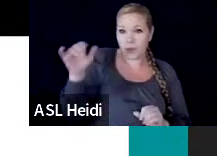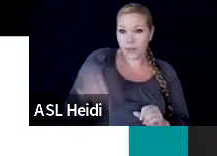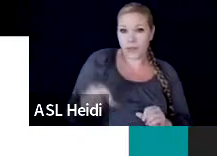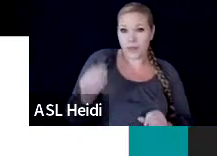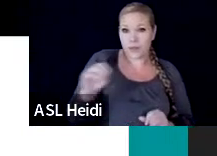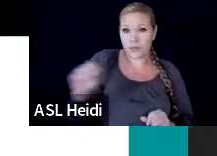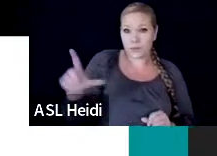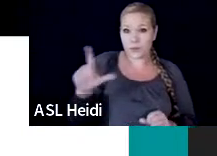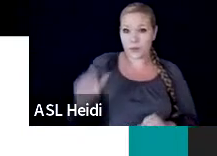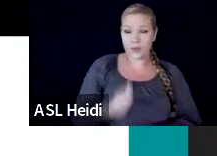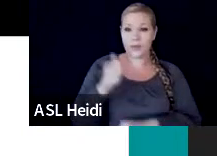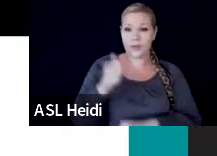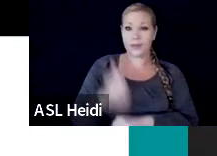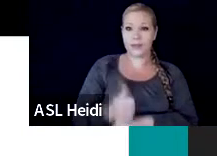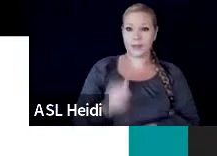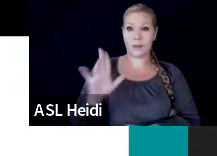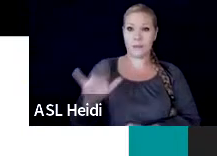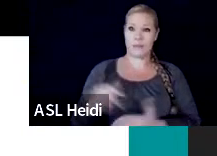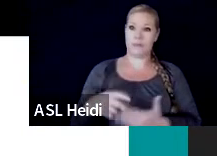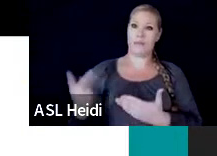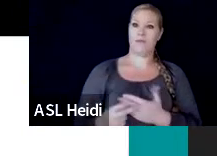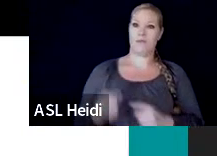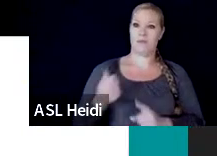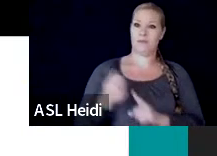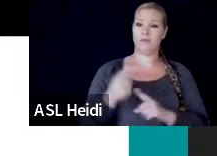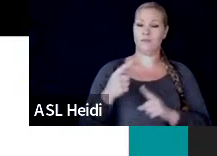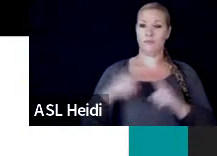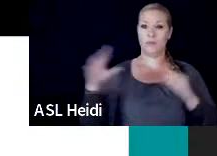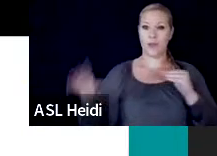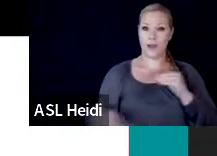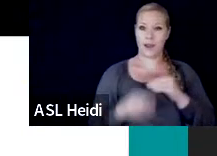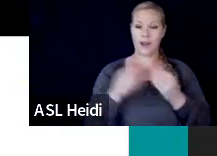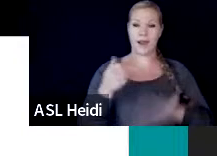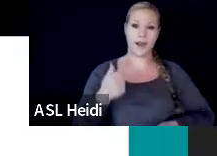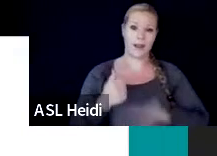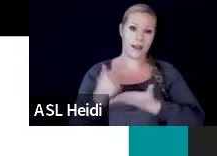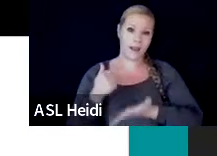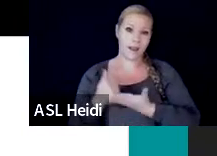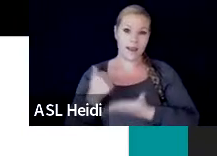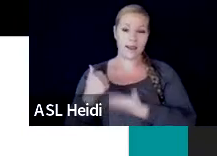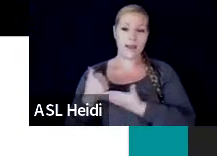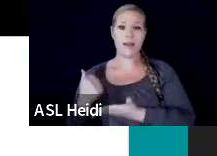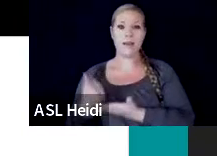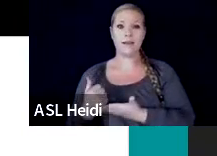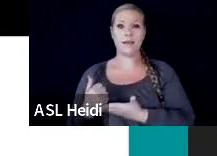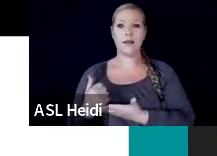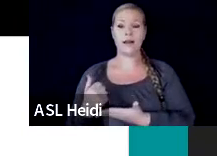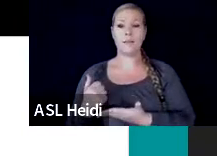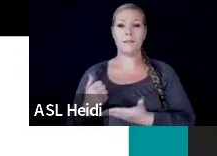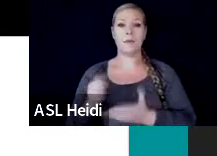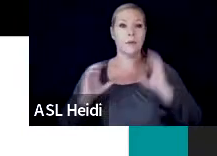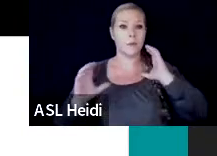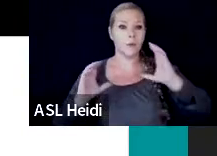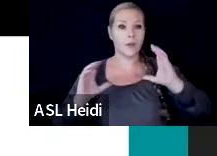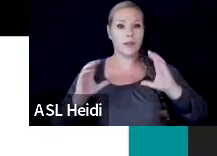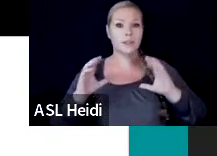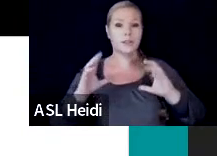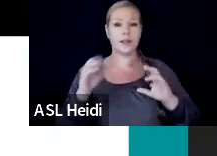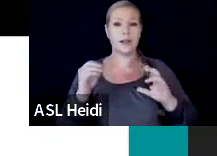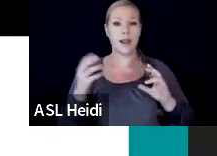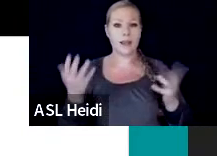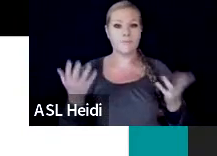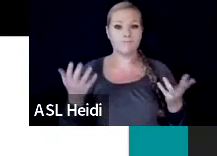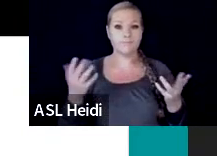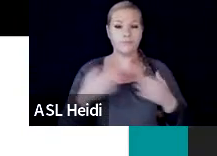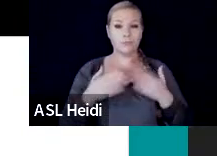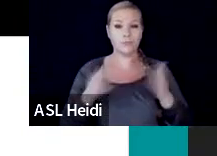by the program to aid in our communication and kind of agreements with the